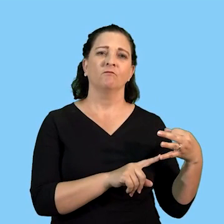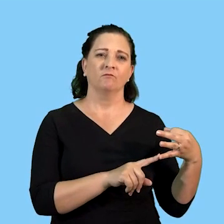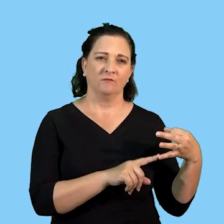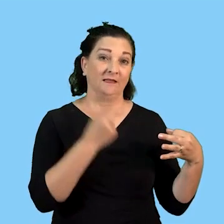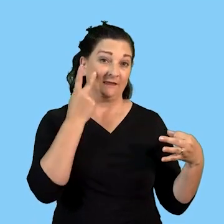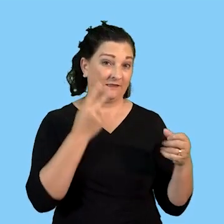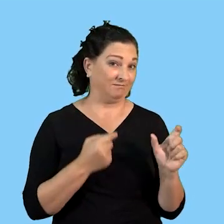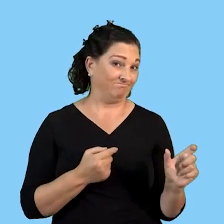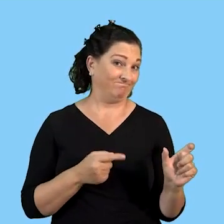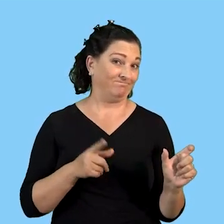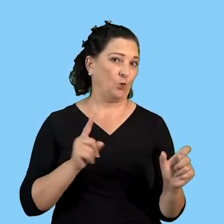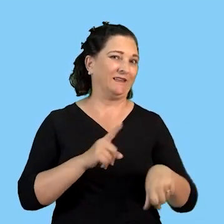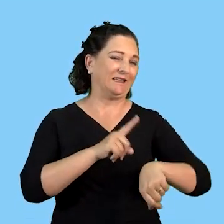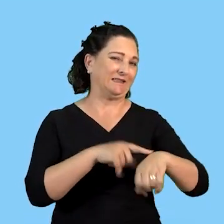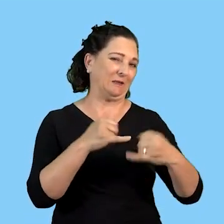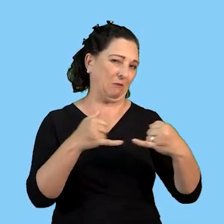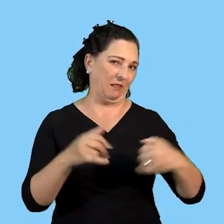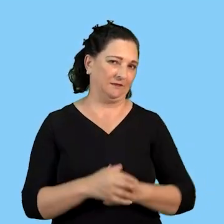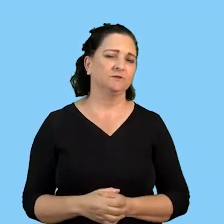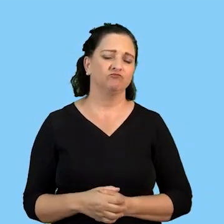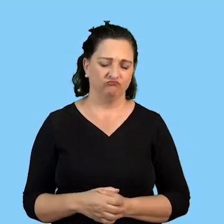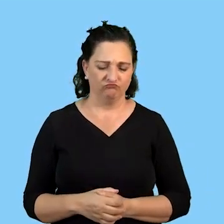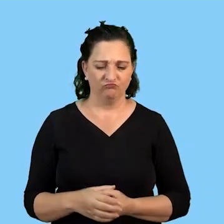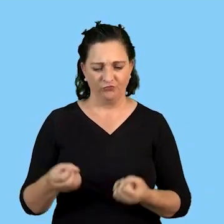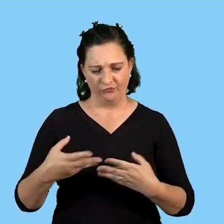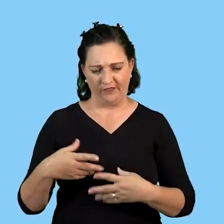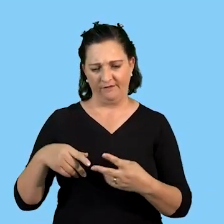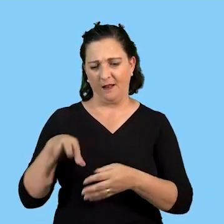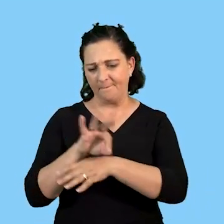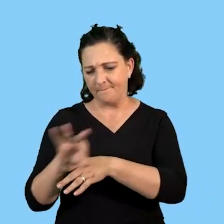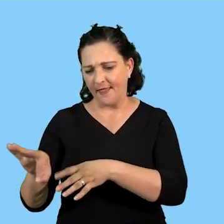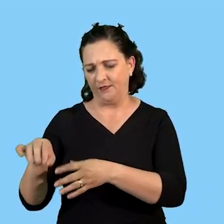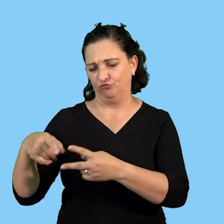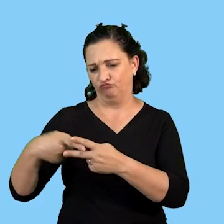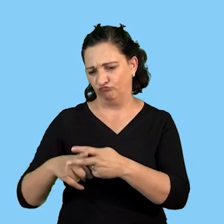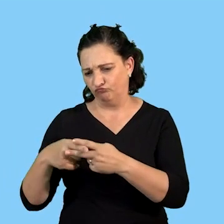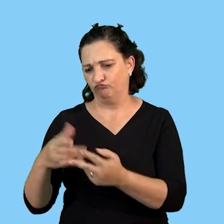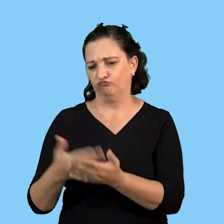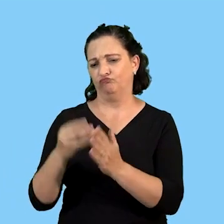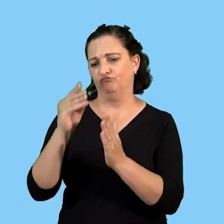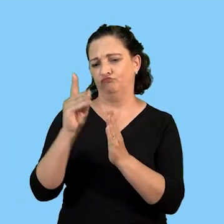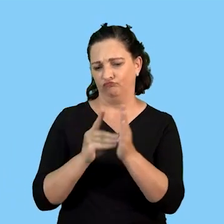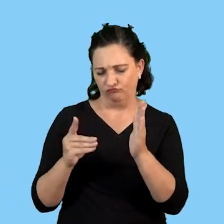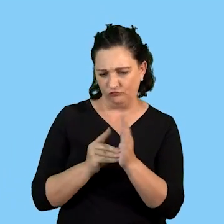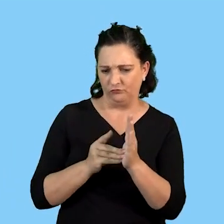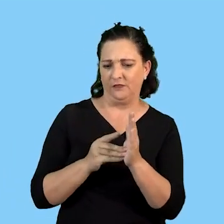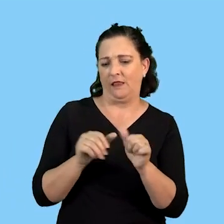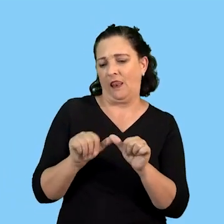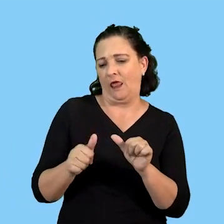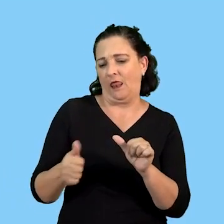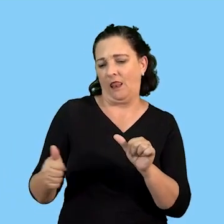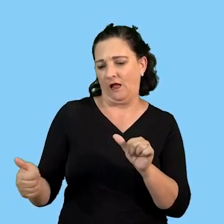Then we came across the word timelines, a planning tool that indicates dates and sequence